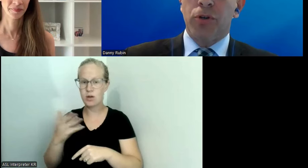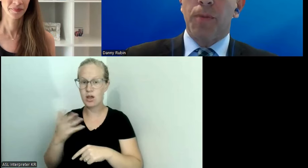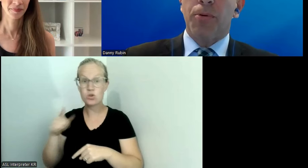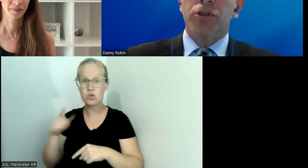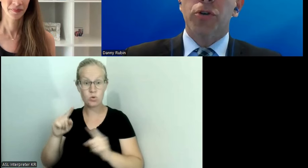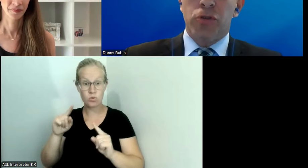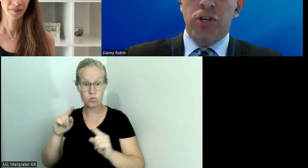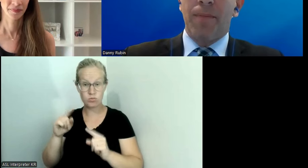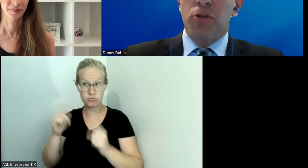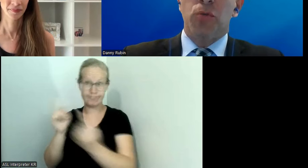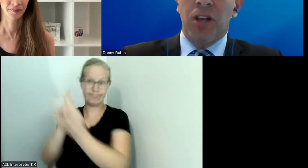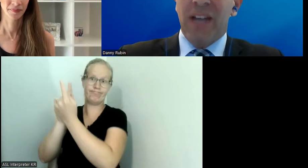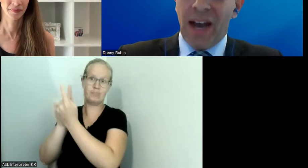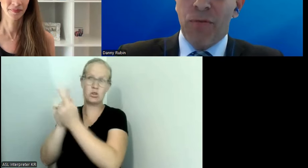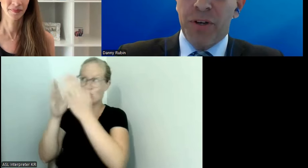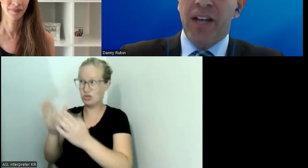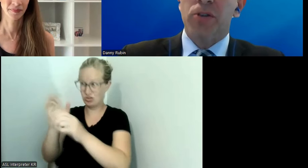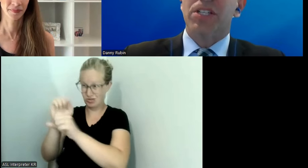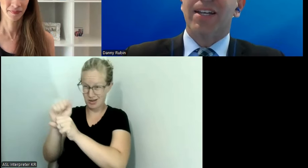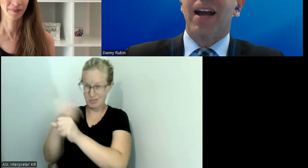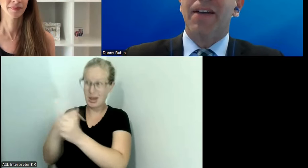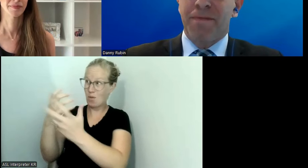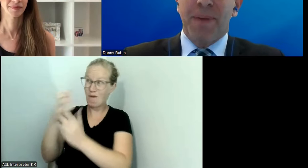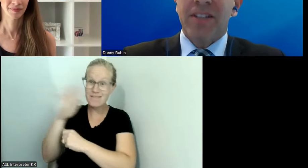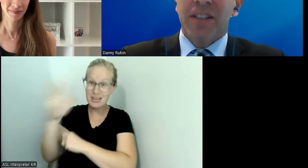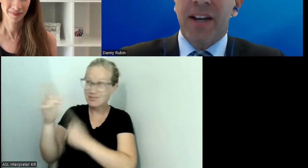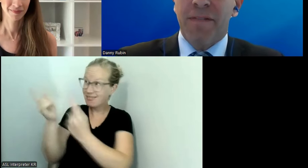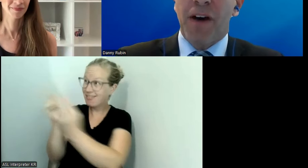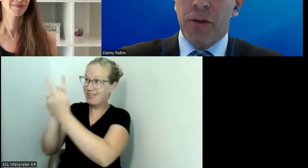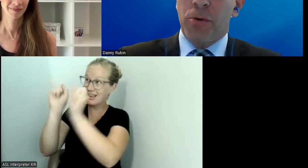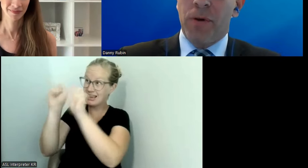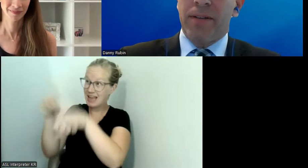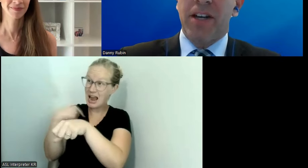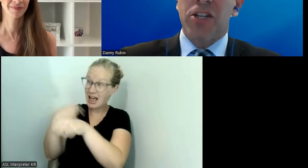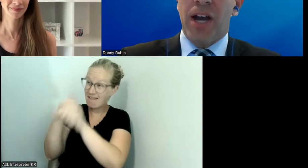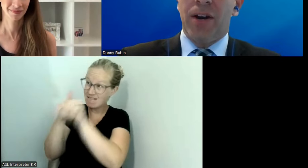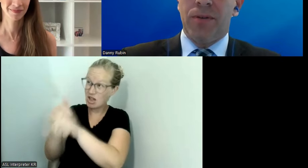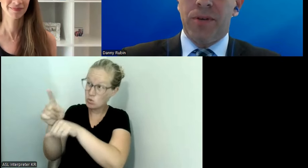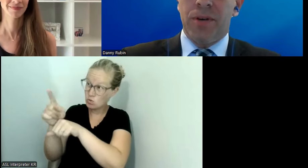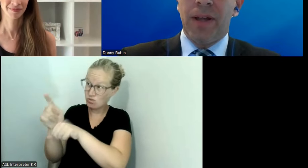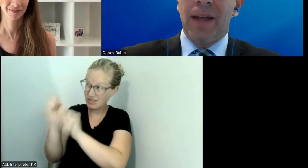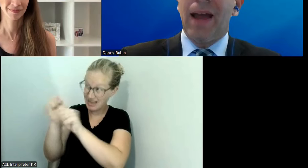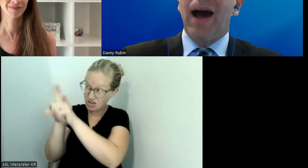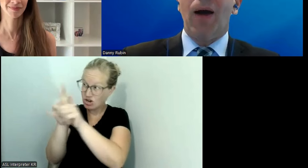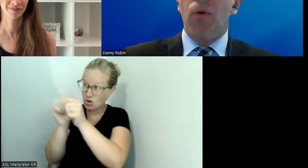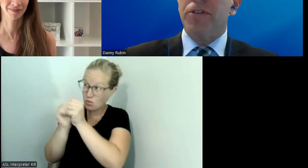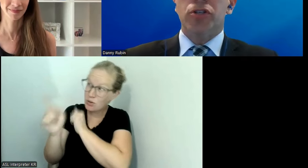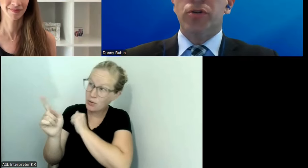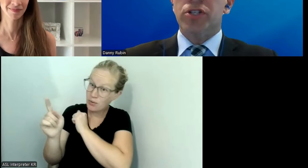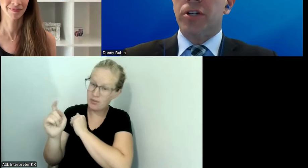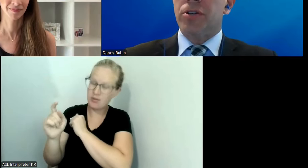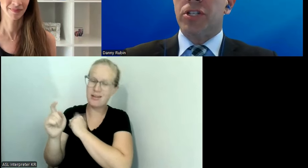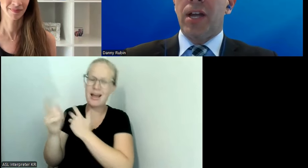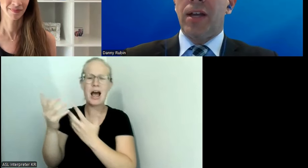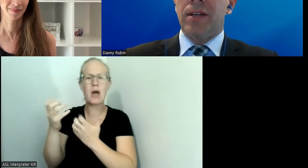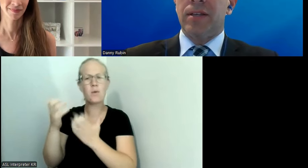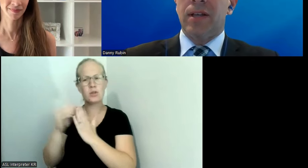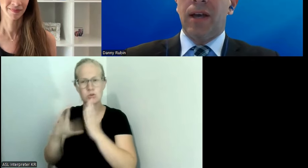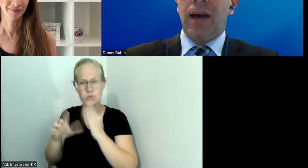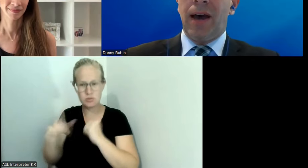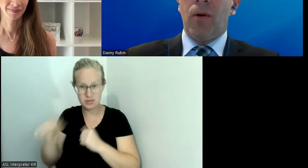went up to the person whose job you would love to have one day. And you said, can I basically, can I follow you around? Can I shadow you? I want the students to